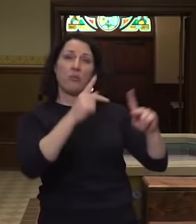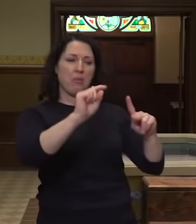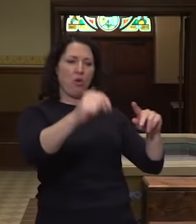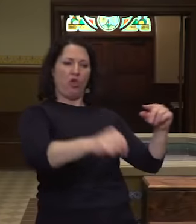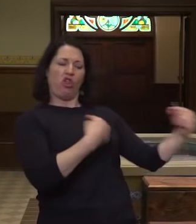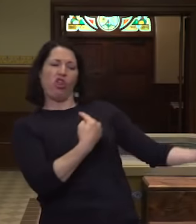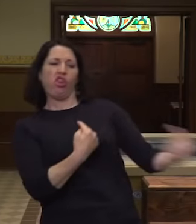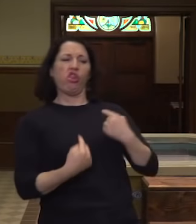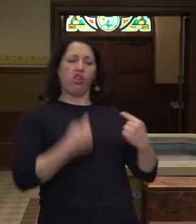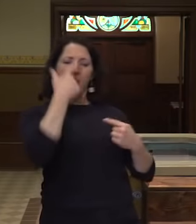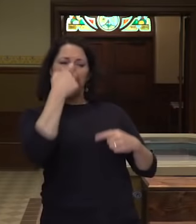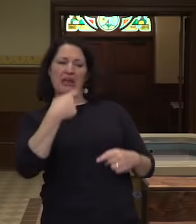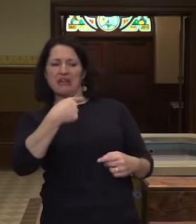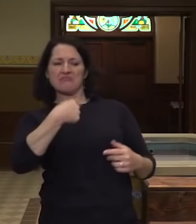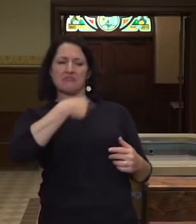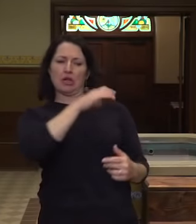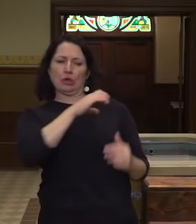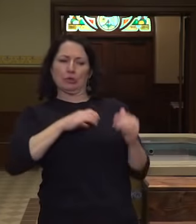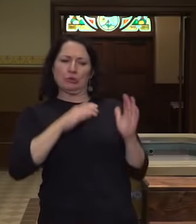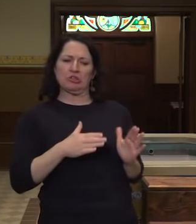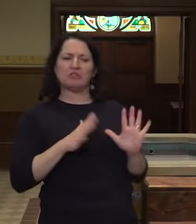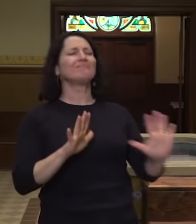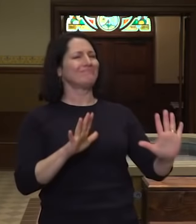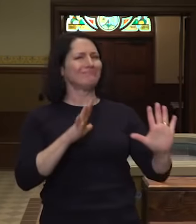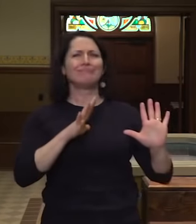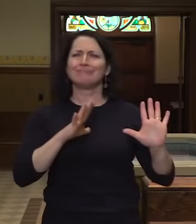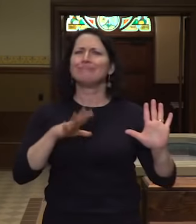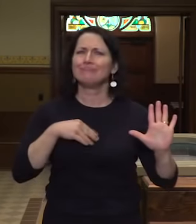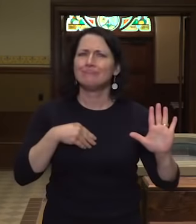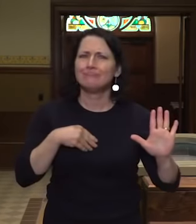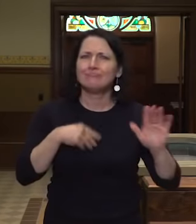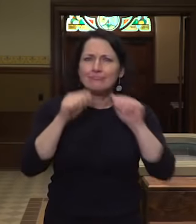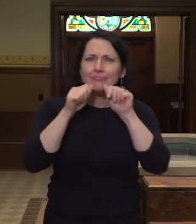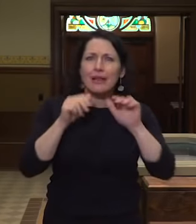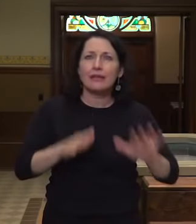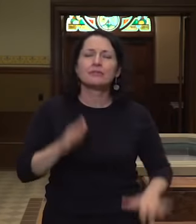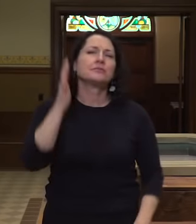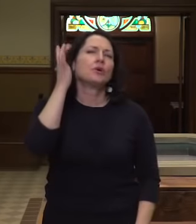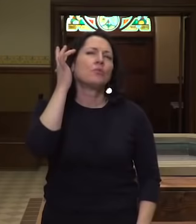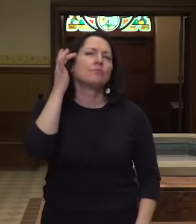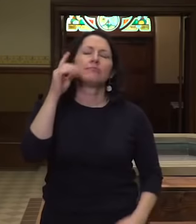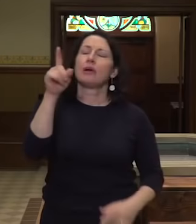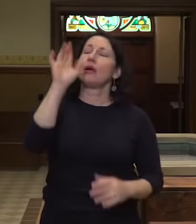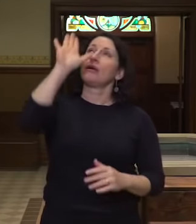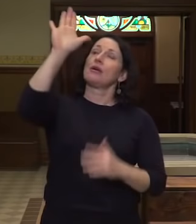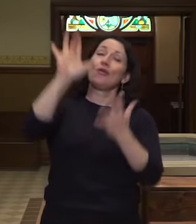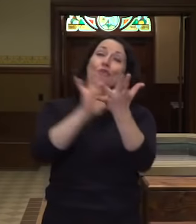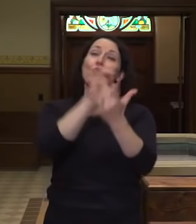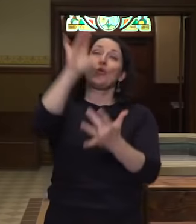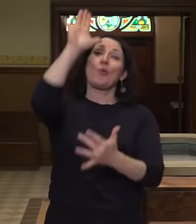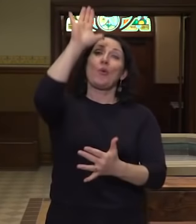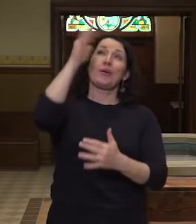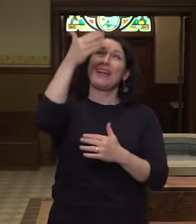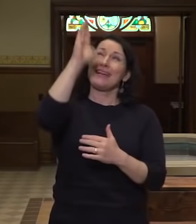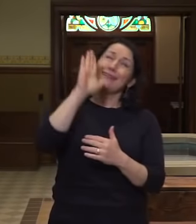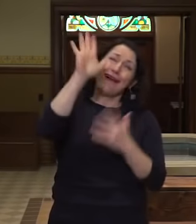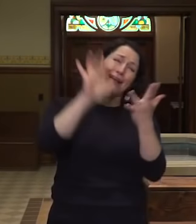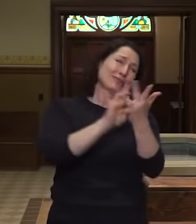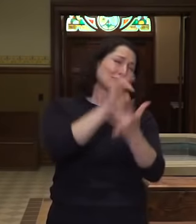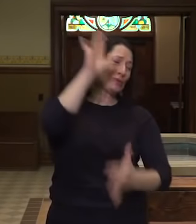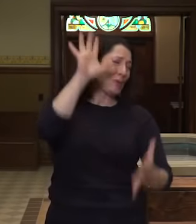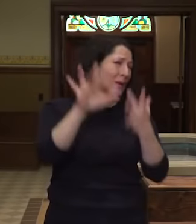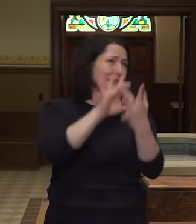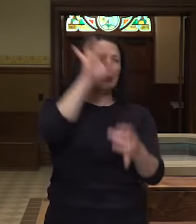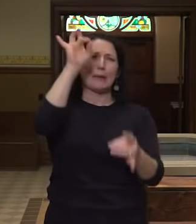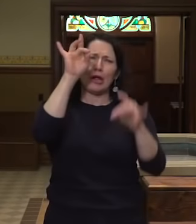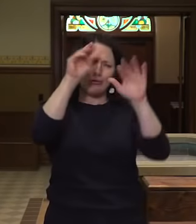of Christ, blessed are you, for the Spirit of glory and of God rests upon